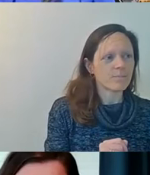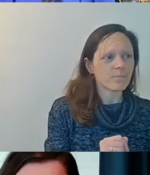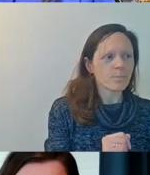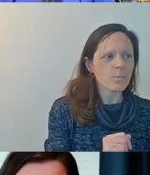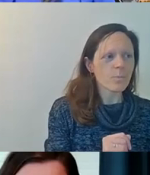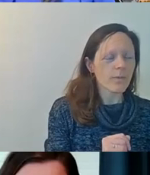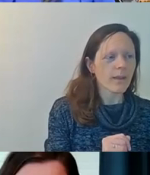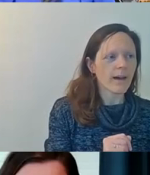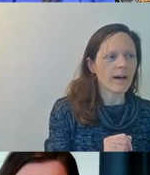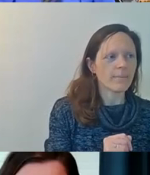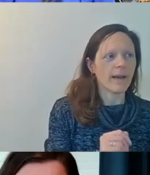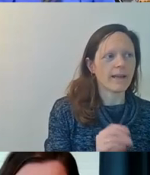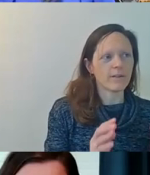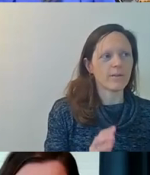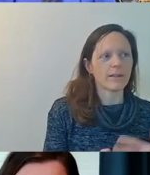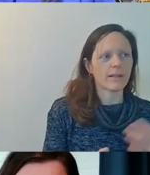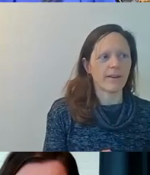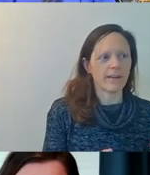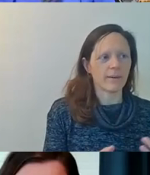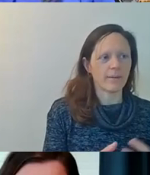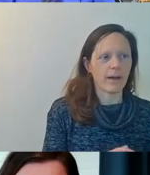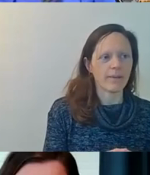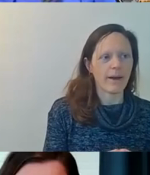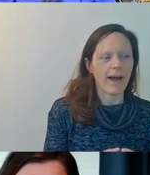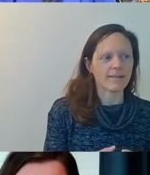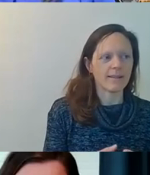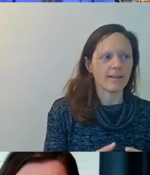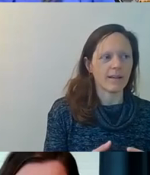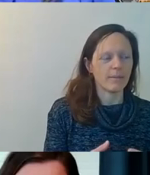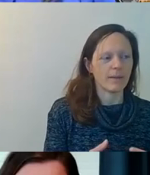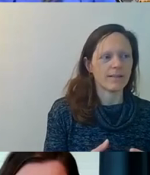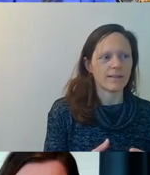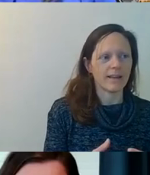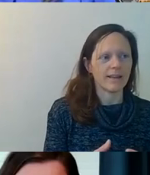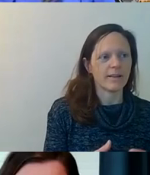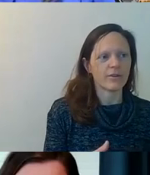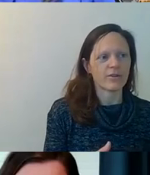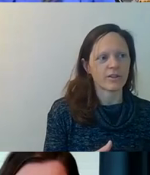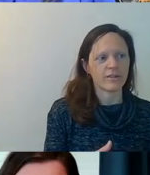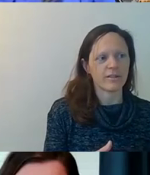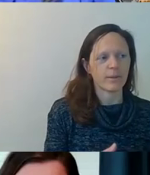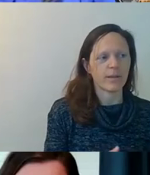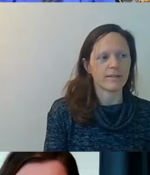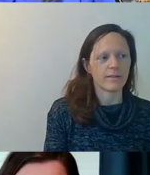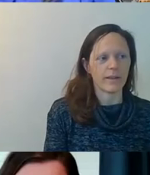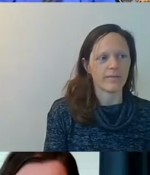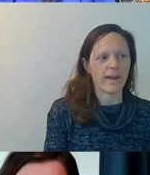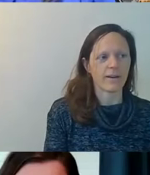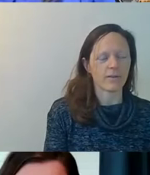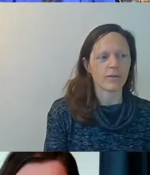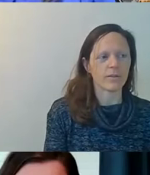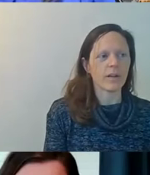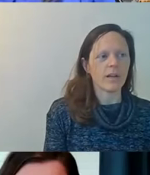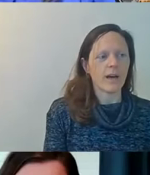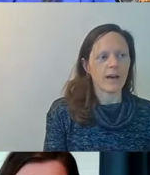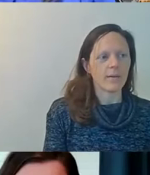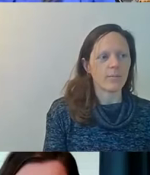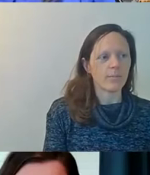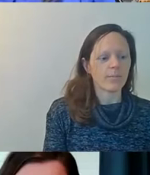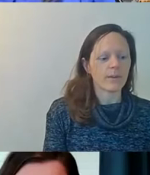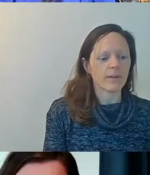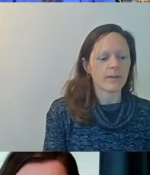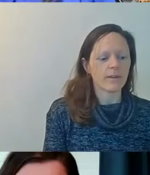please. And I do want to clarify, when I'm talking about access here, it means that the infrastructure is in place so that if a household